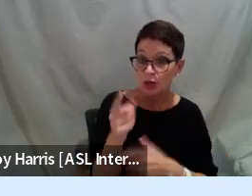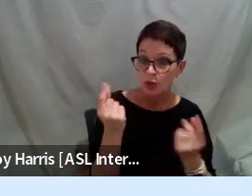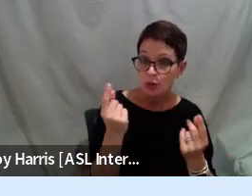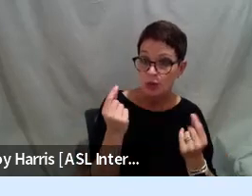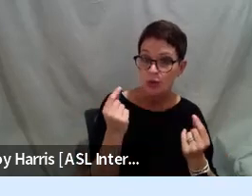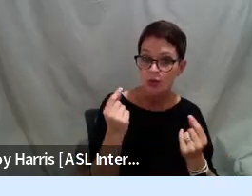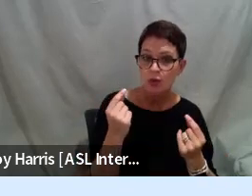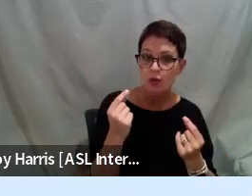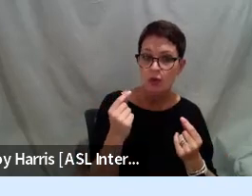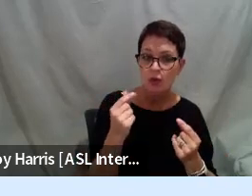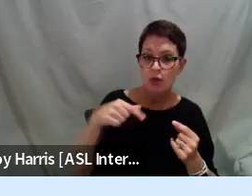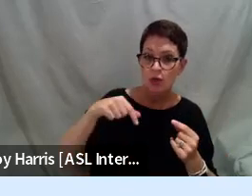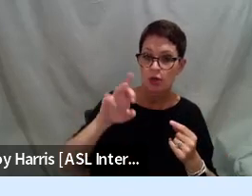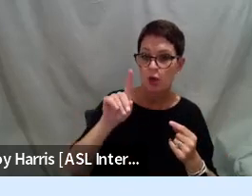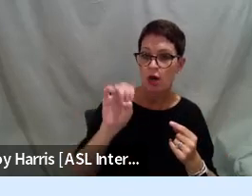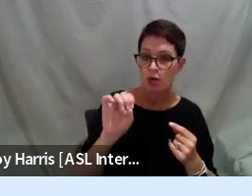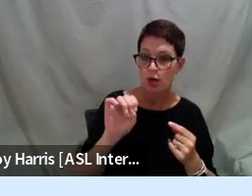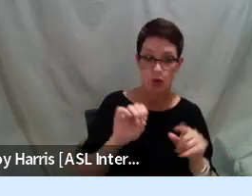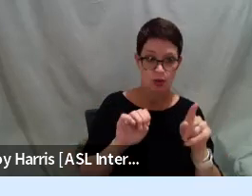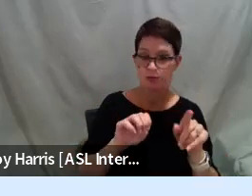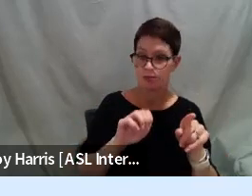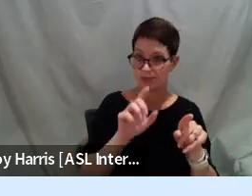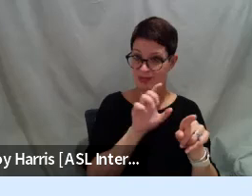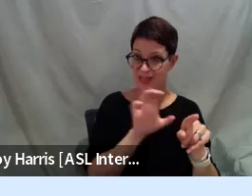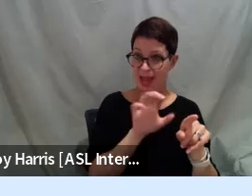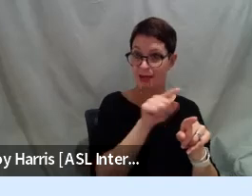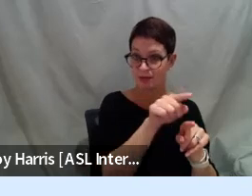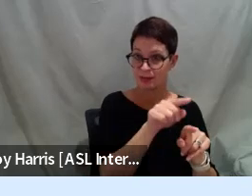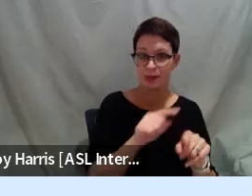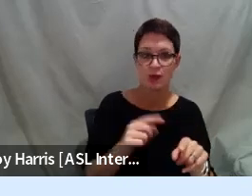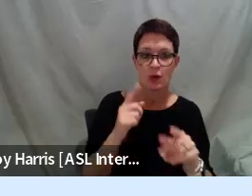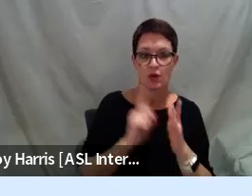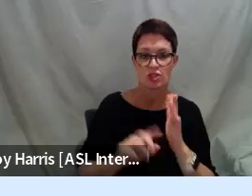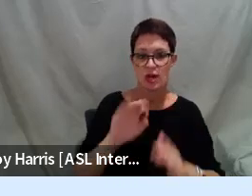can scan the QR code below or visit